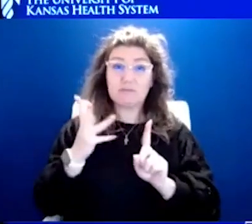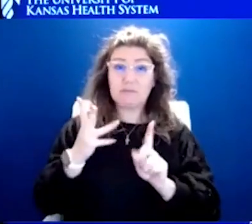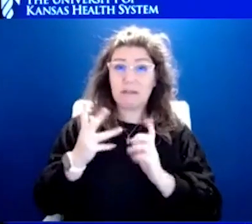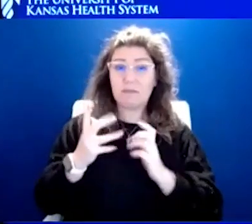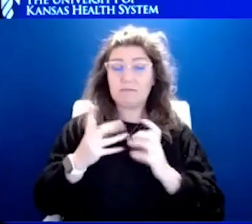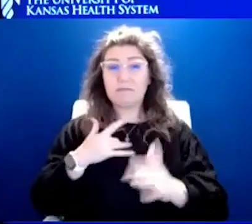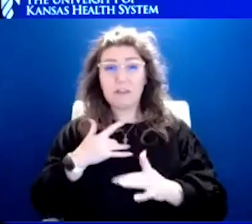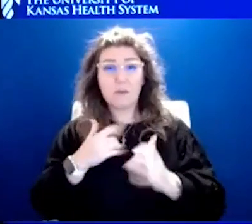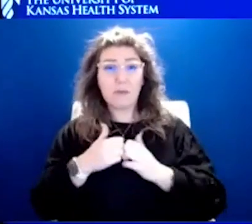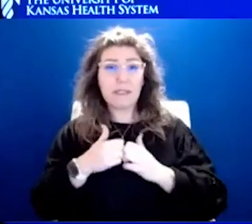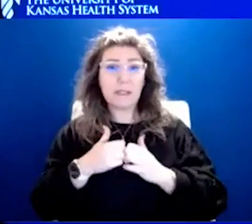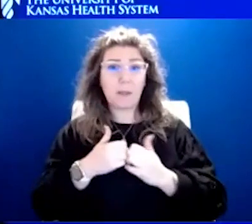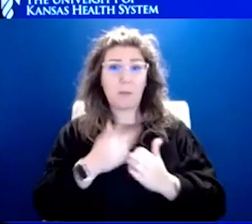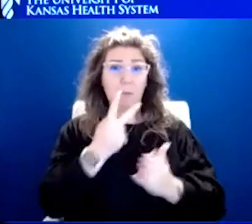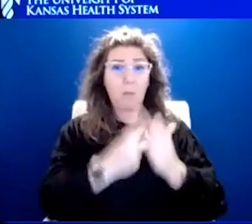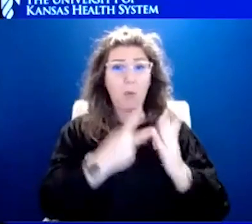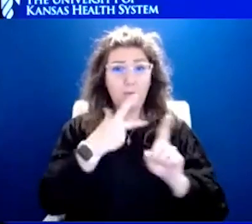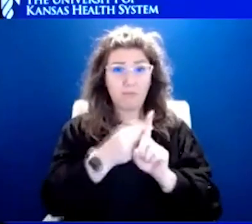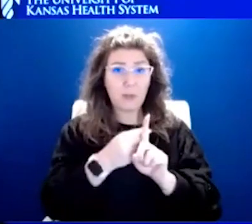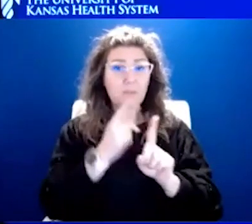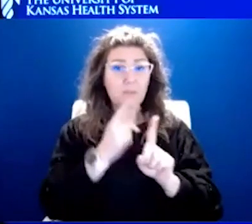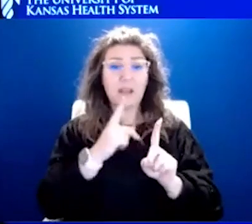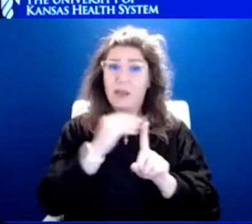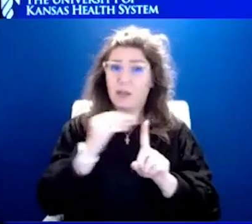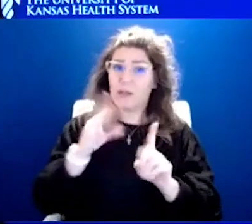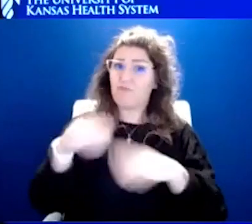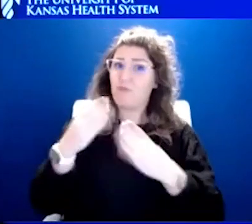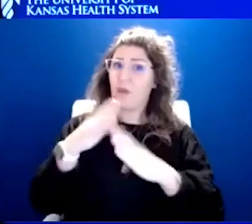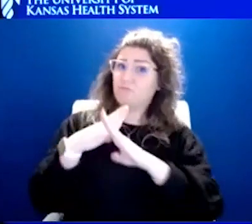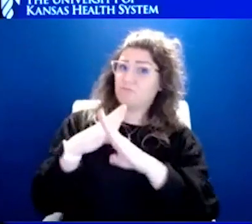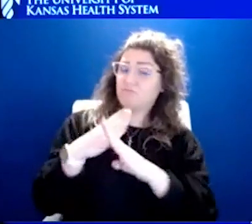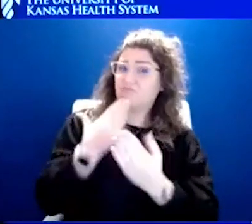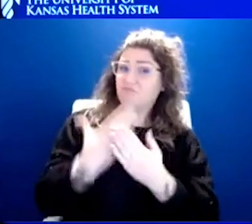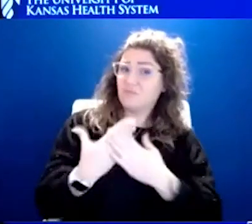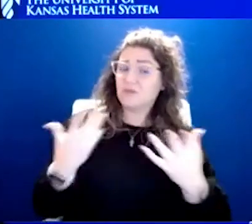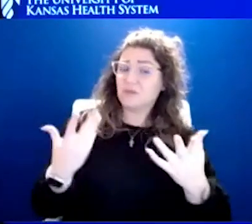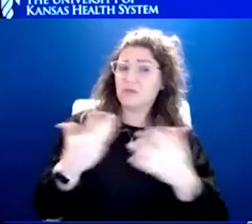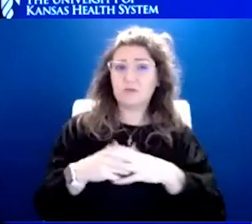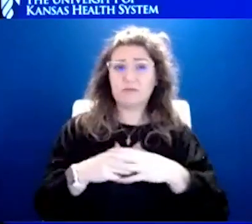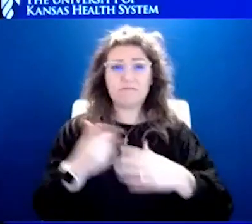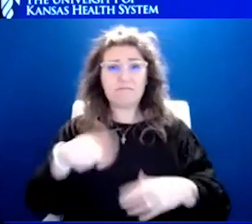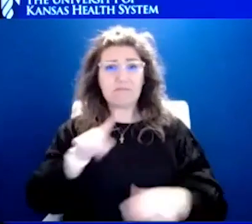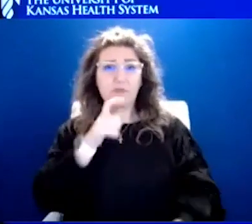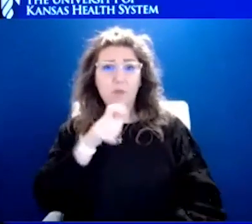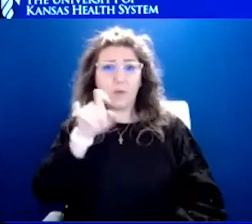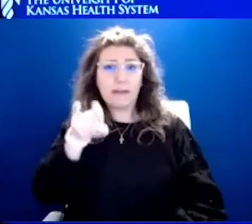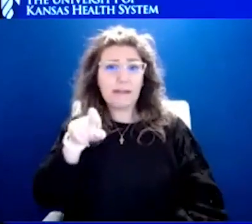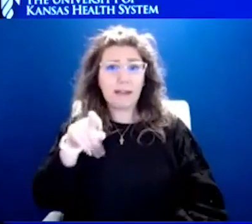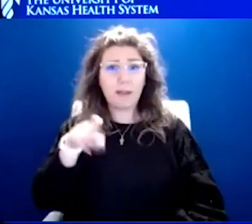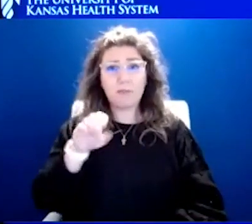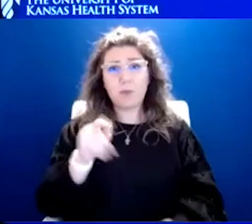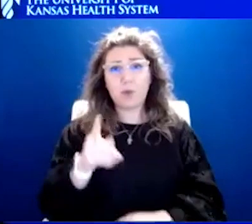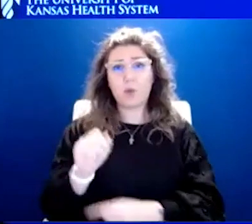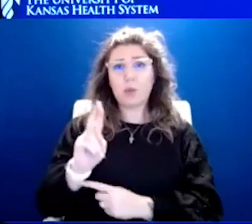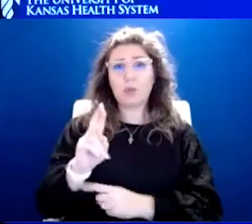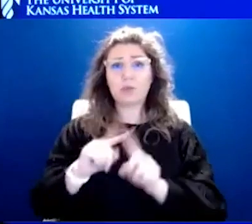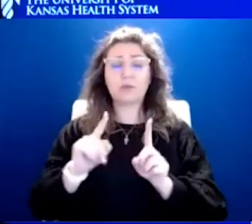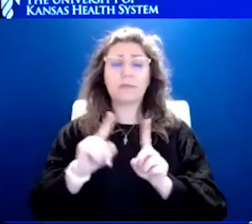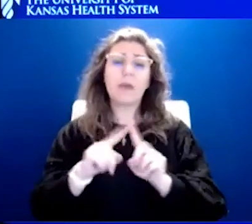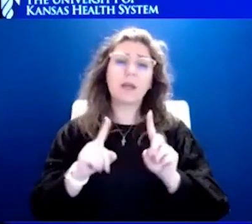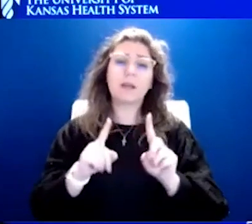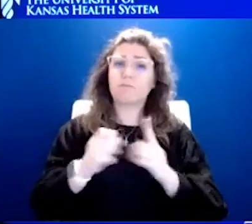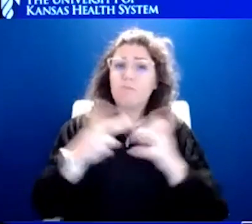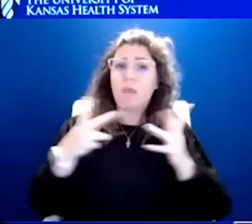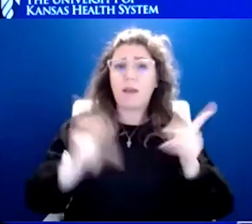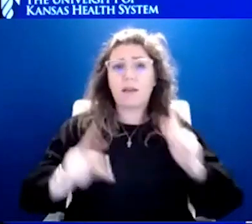previous infection, which we know does provide pretty good immunity, they don't have to go get it. But there probably are a lot of those people who have gotten the first